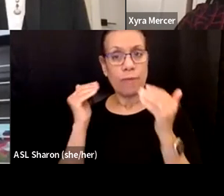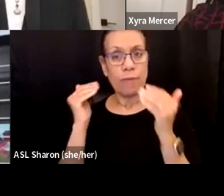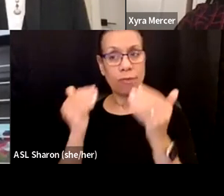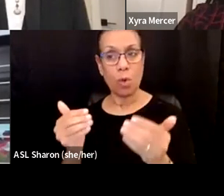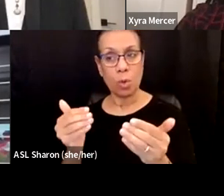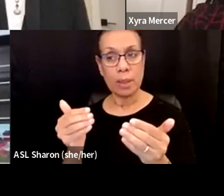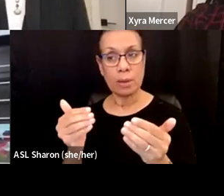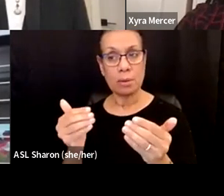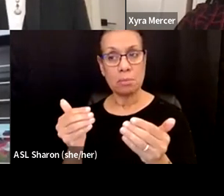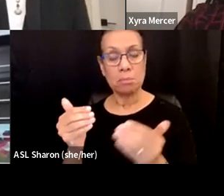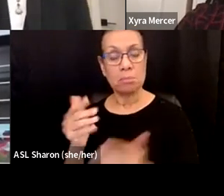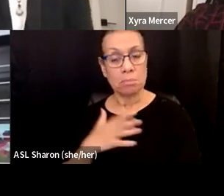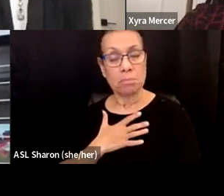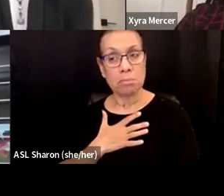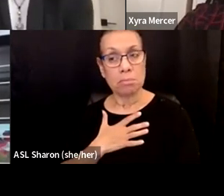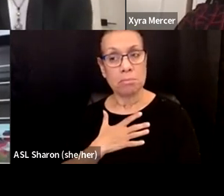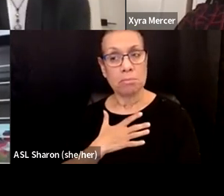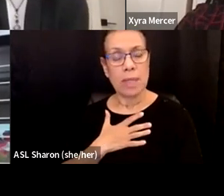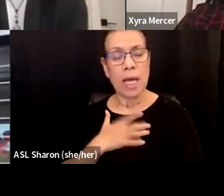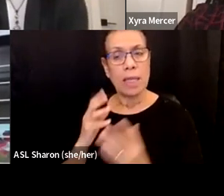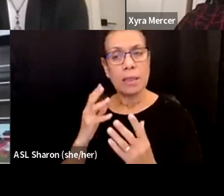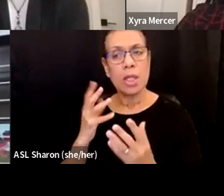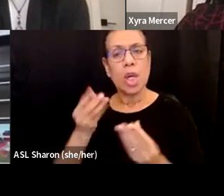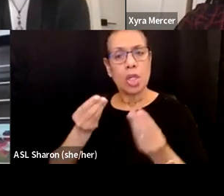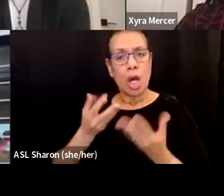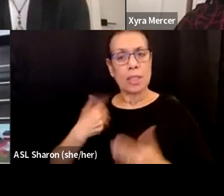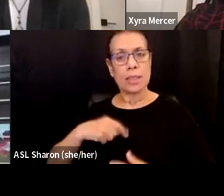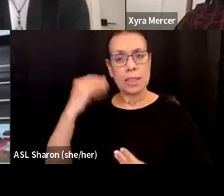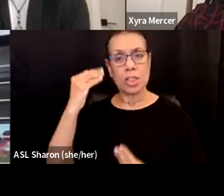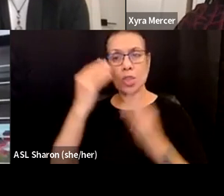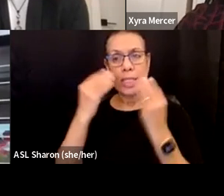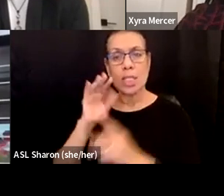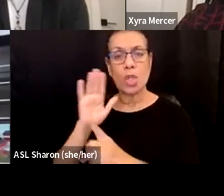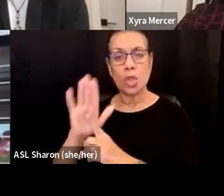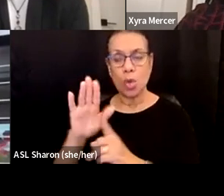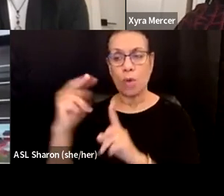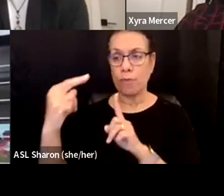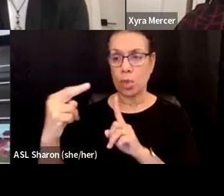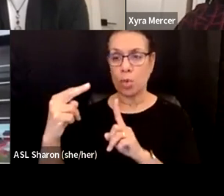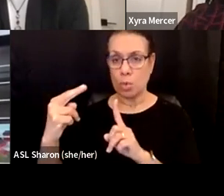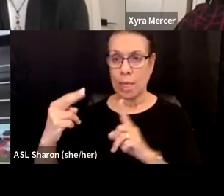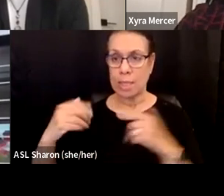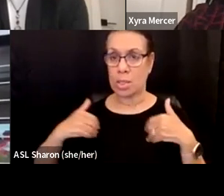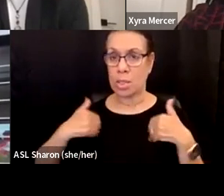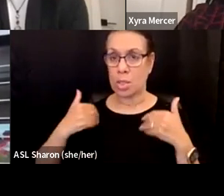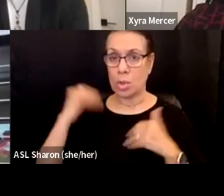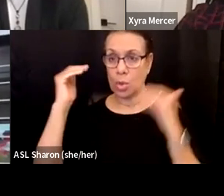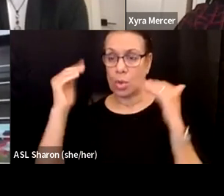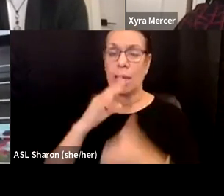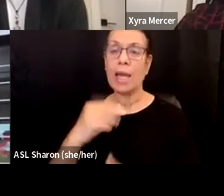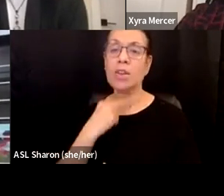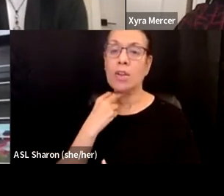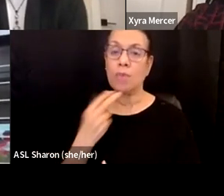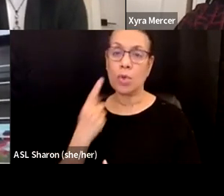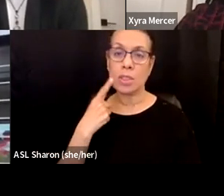um definitely under consideration and um and definitely um upholding the uh the voices of the the